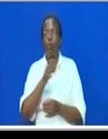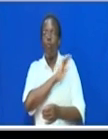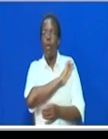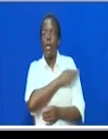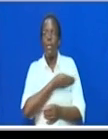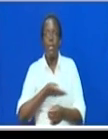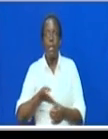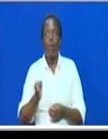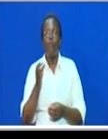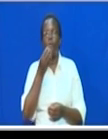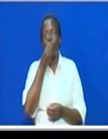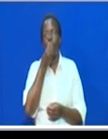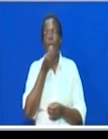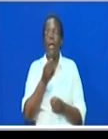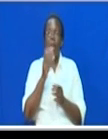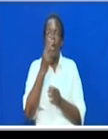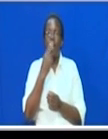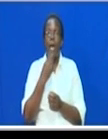one? Maize,